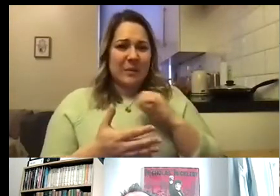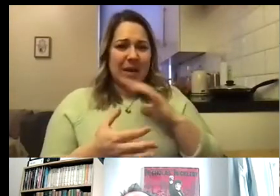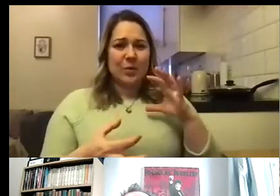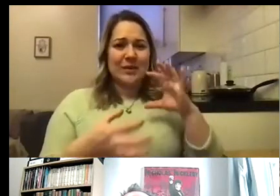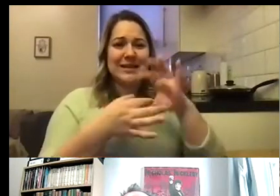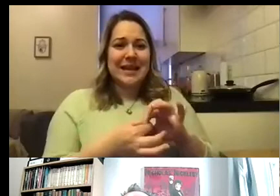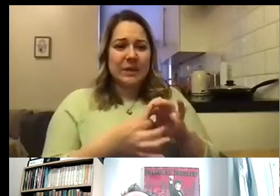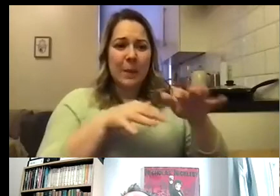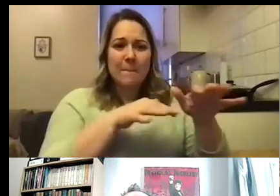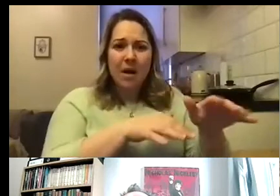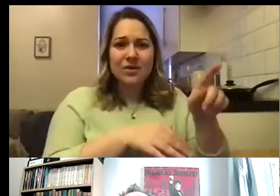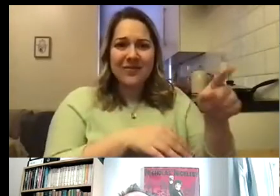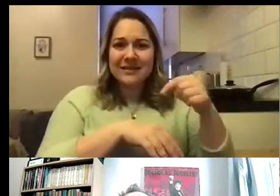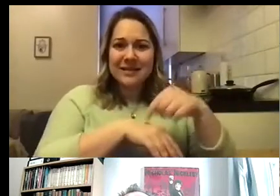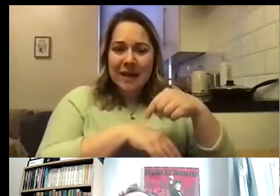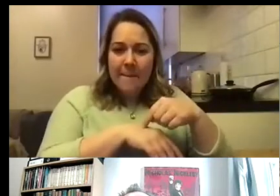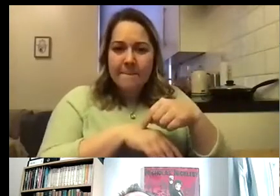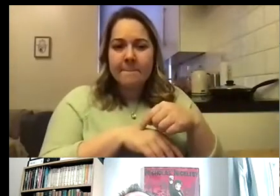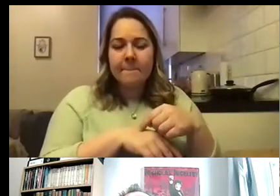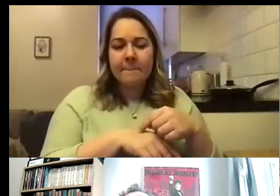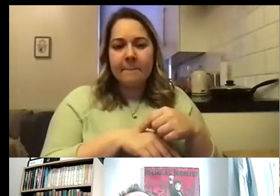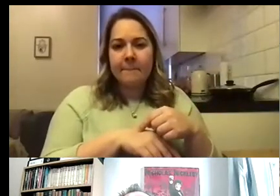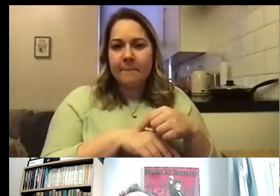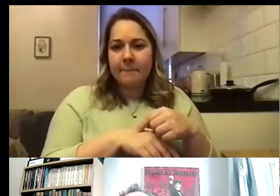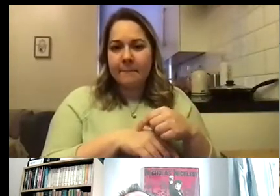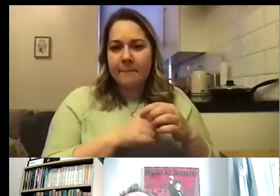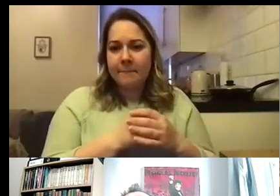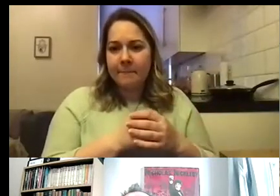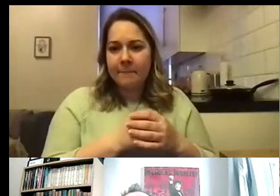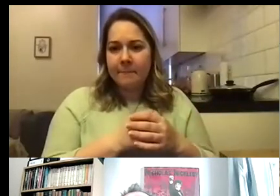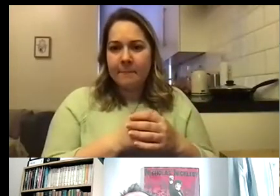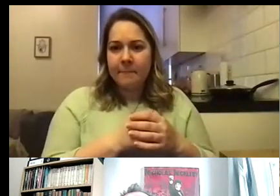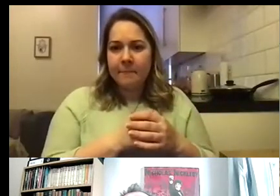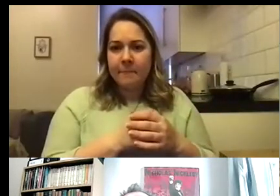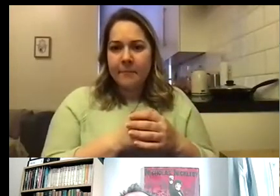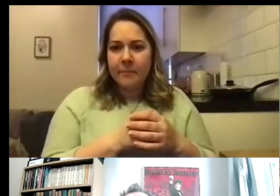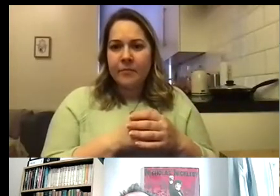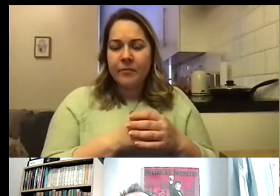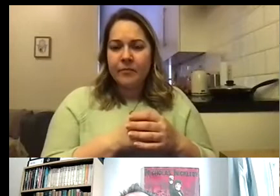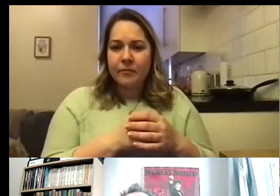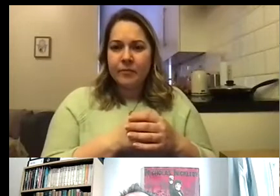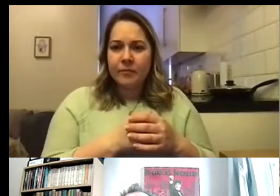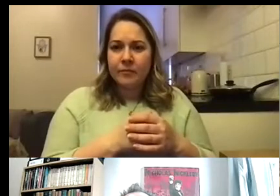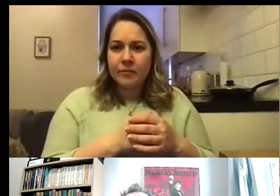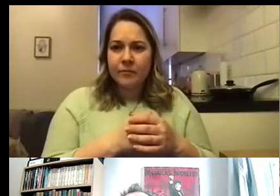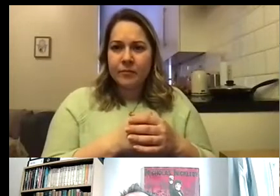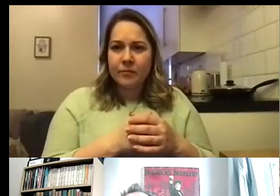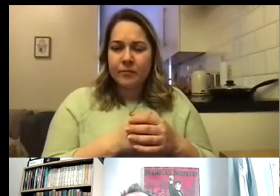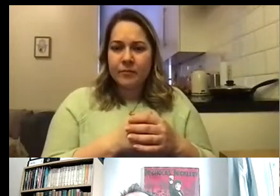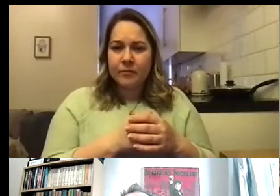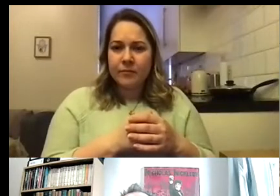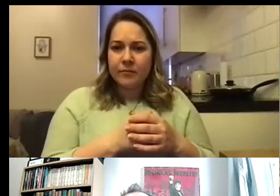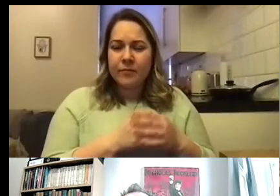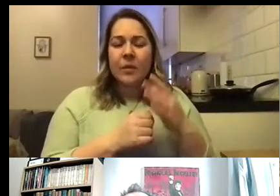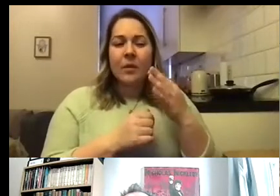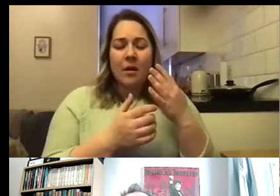was happening at the time, but I think we just thought we were on the streets. I know when we were kind of doing the preliminary, the test